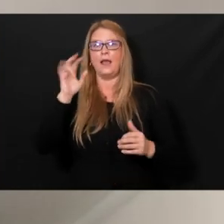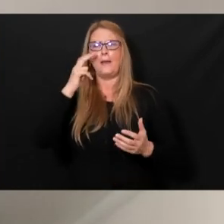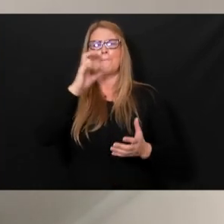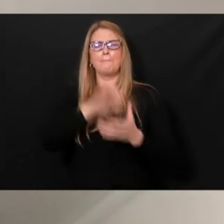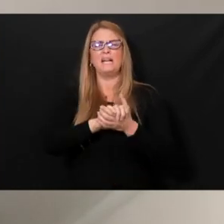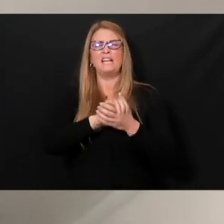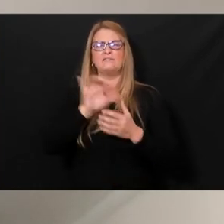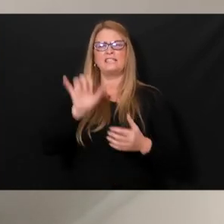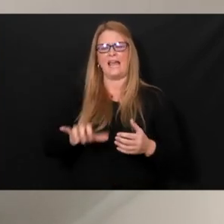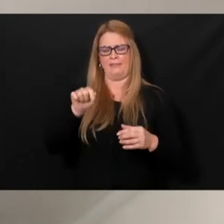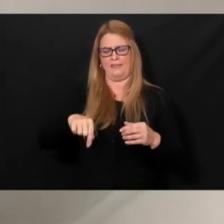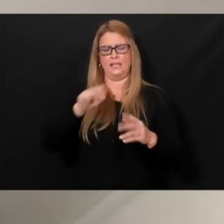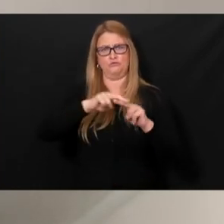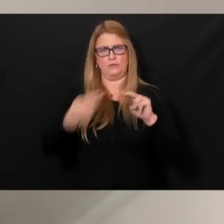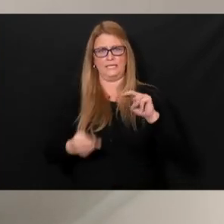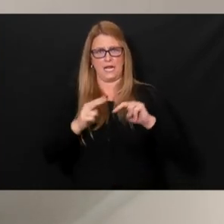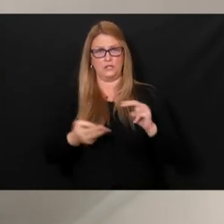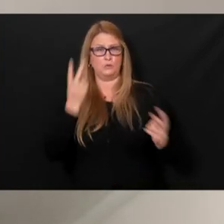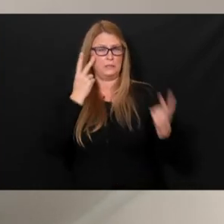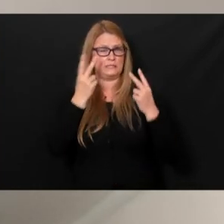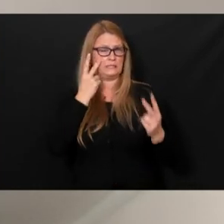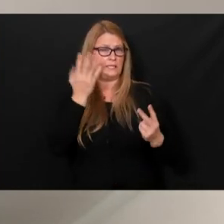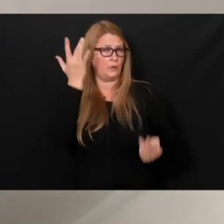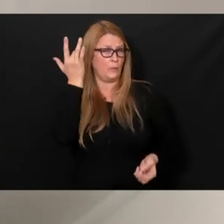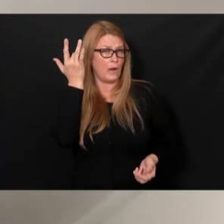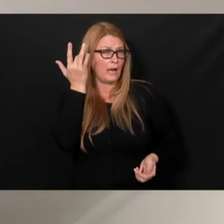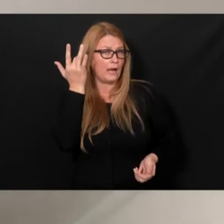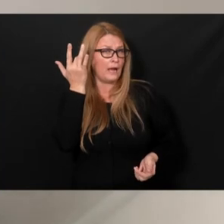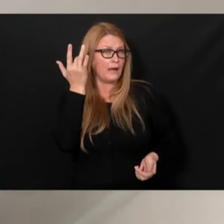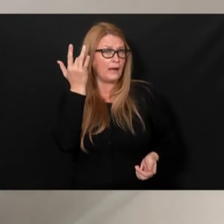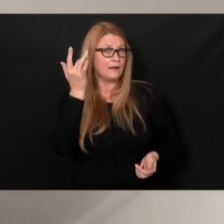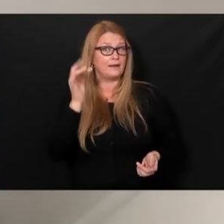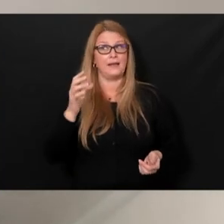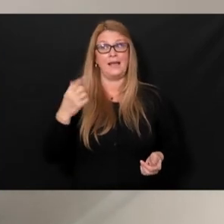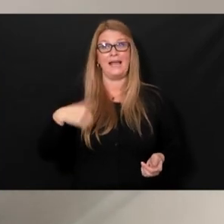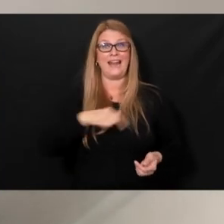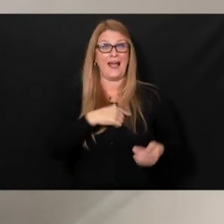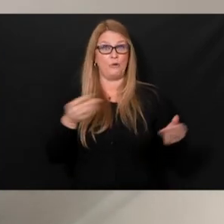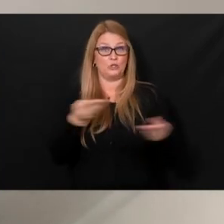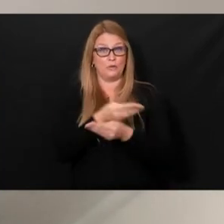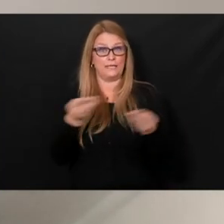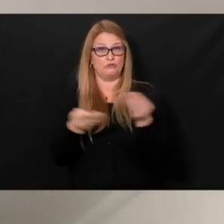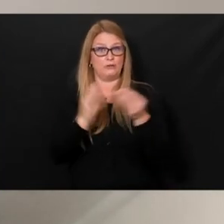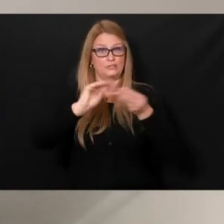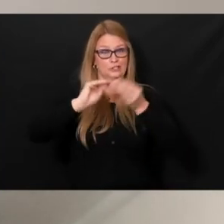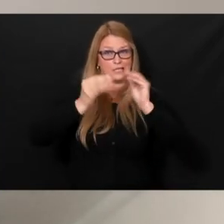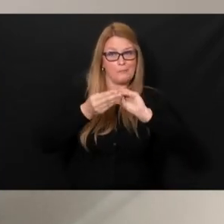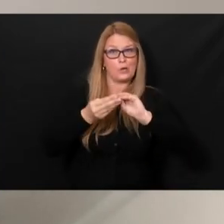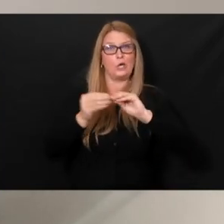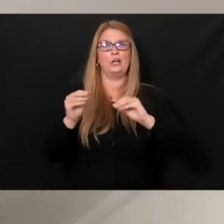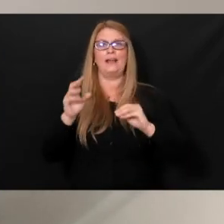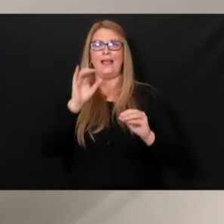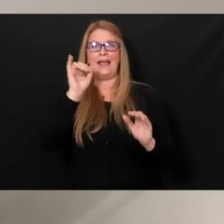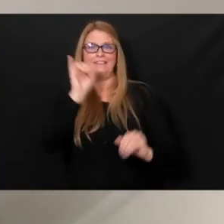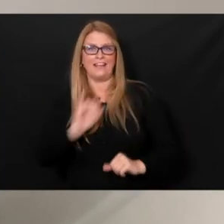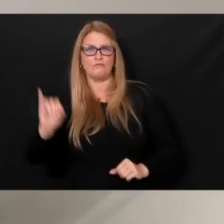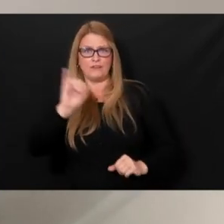Virginia and also seeing around the country in the rate of transmission, the infection rates